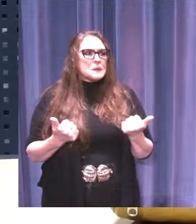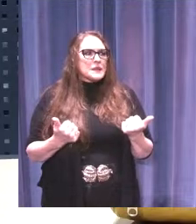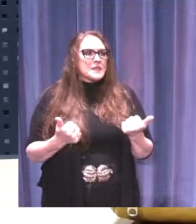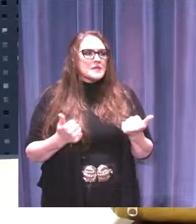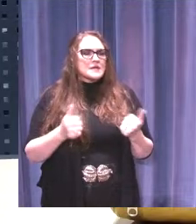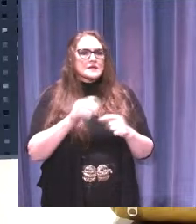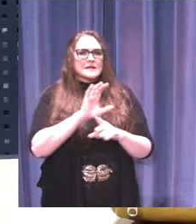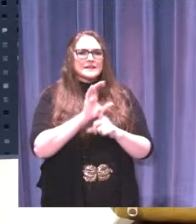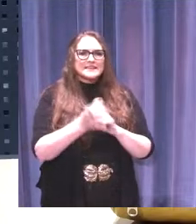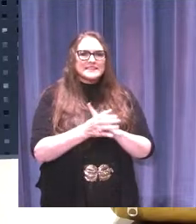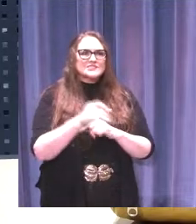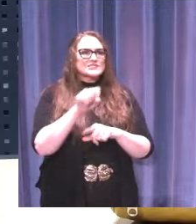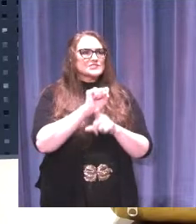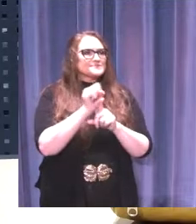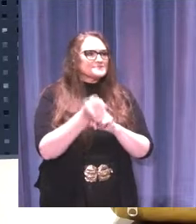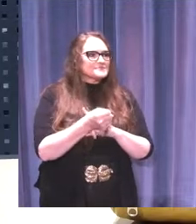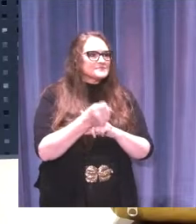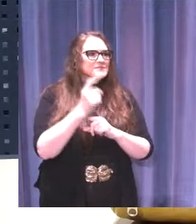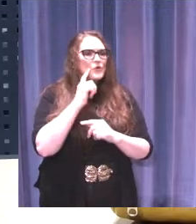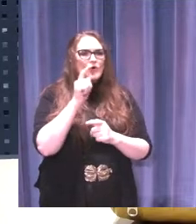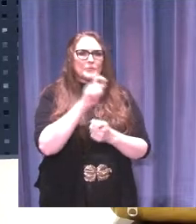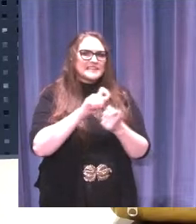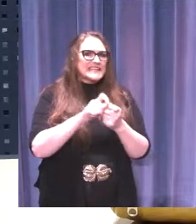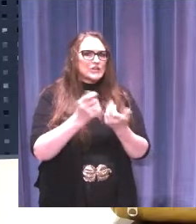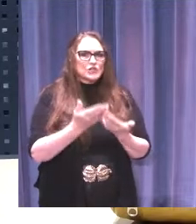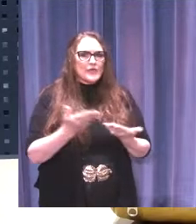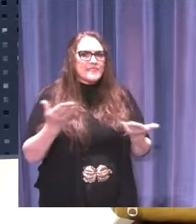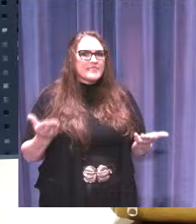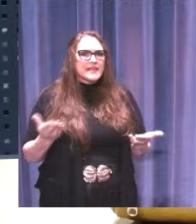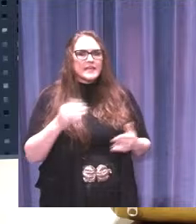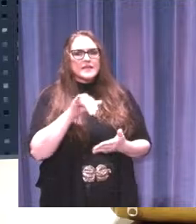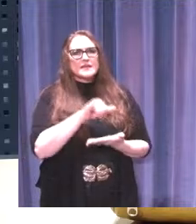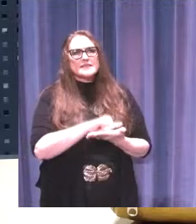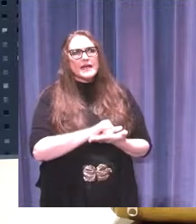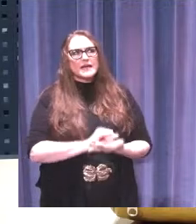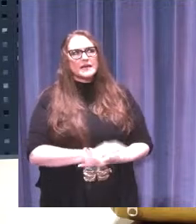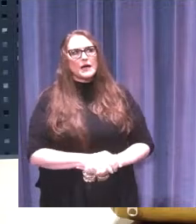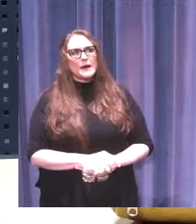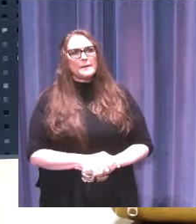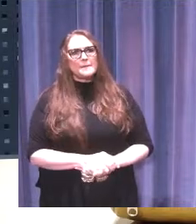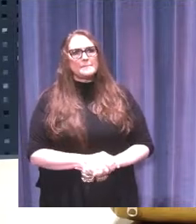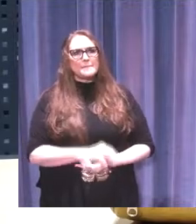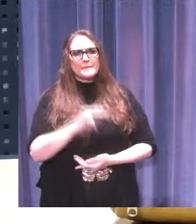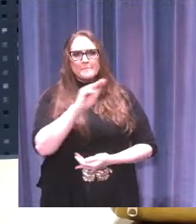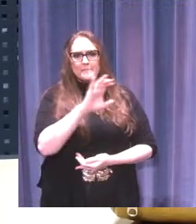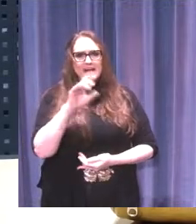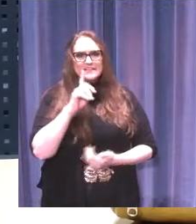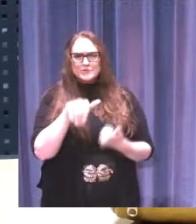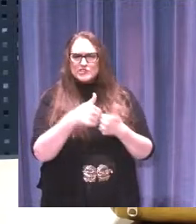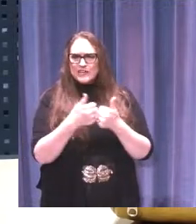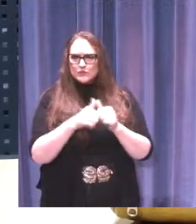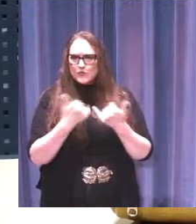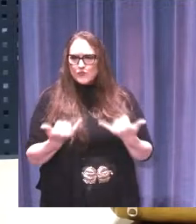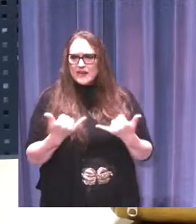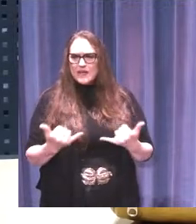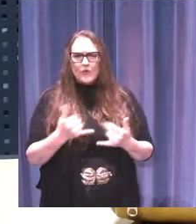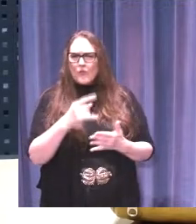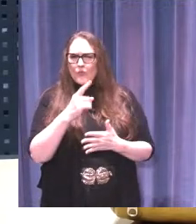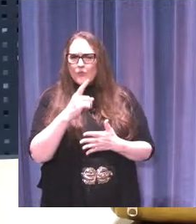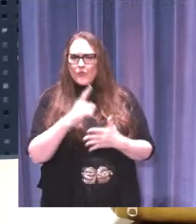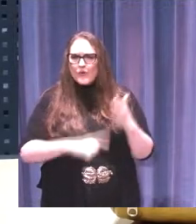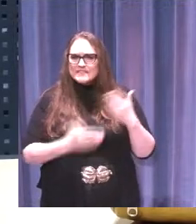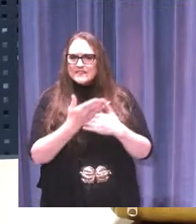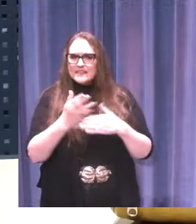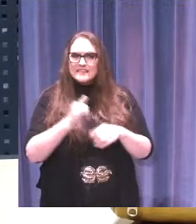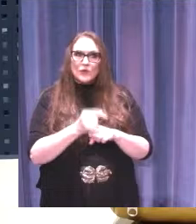condition or particular thing that Mott is being challenged with now? What's the thing